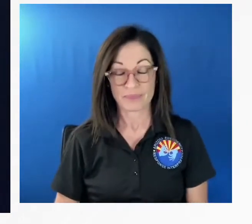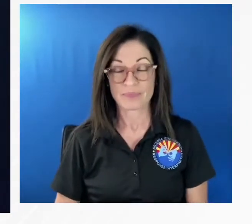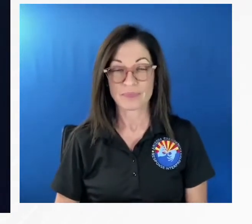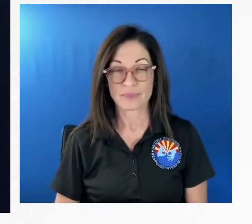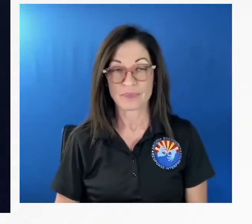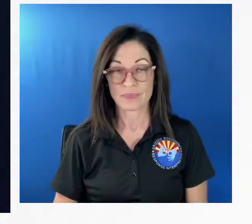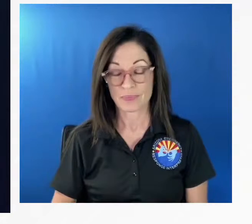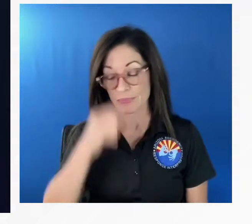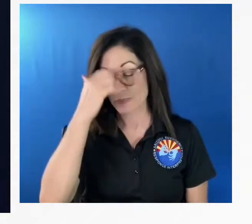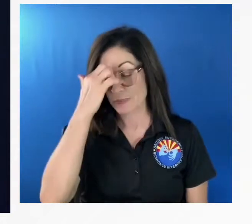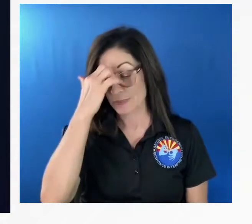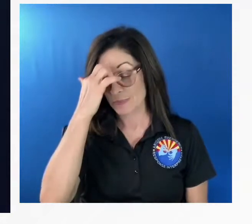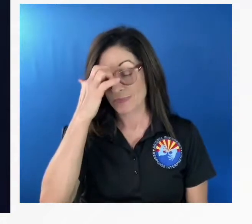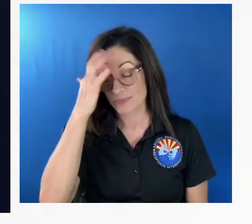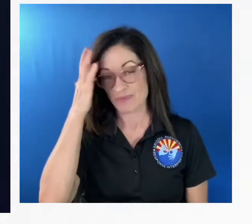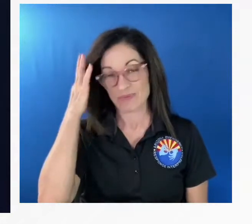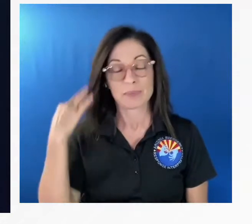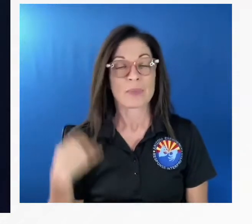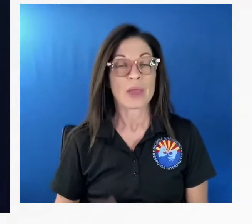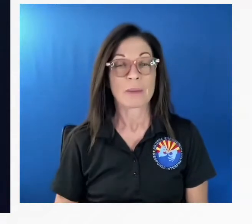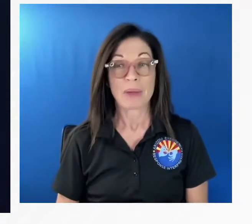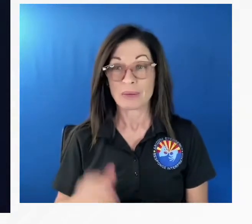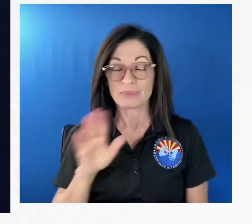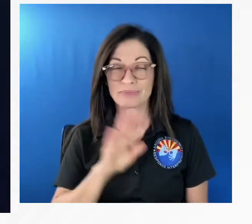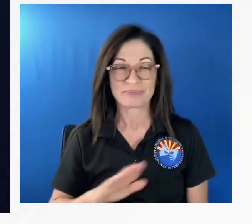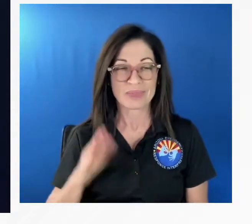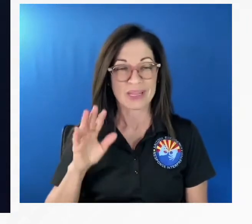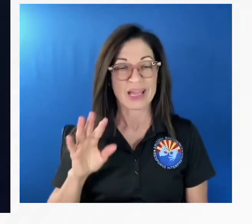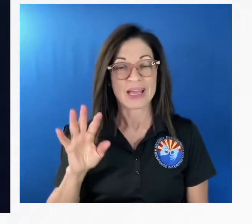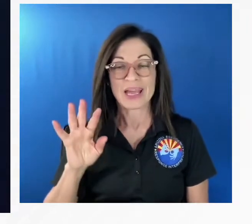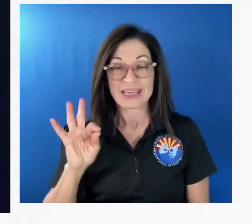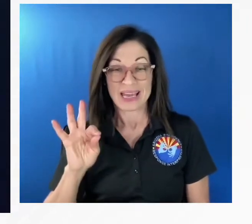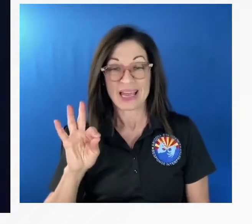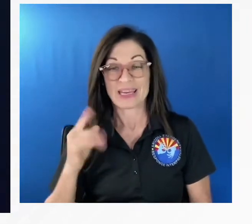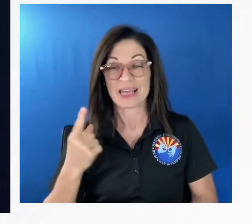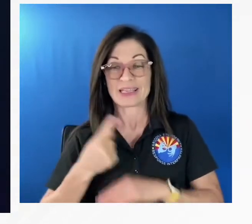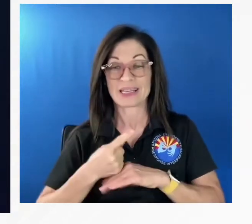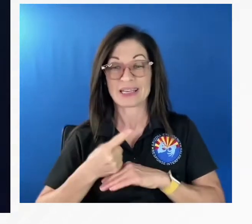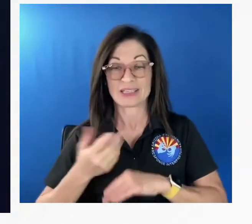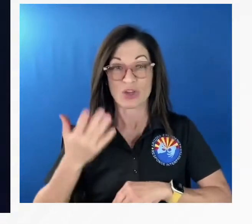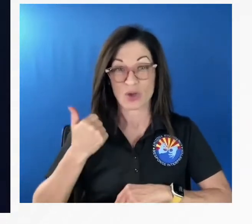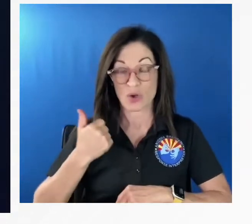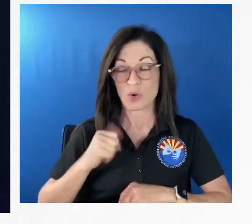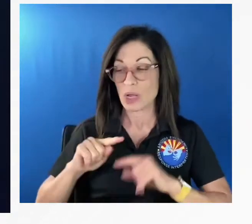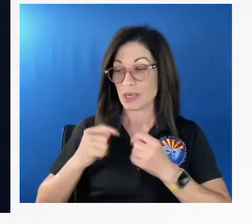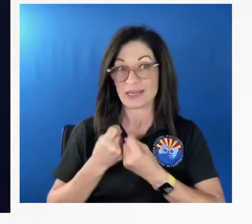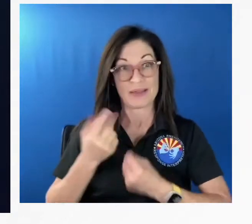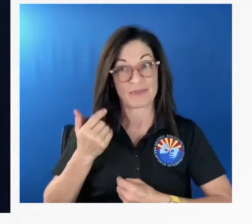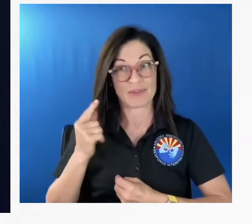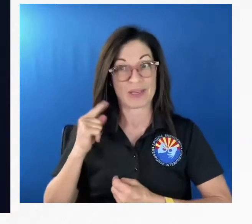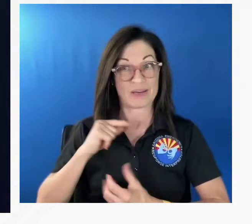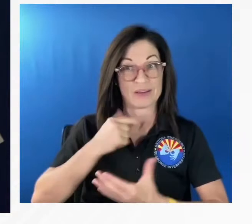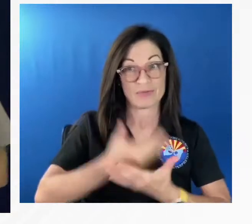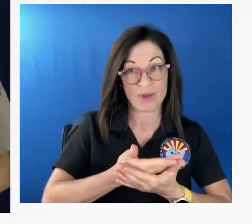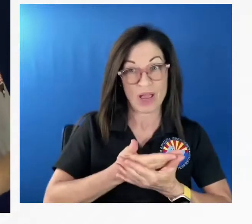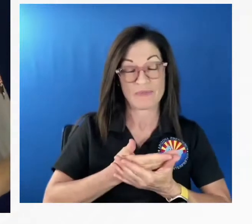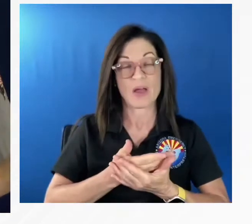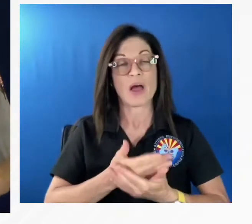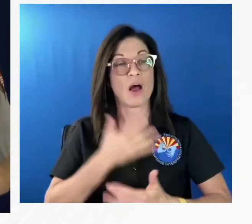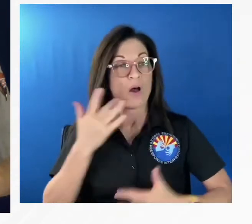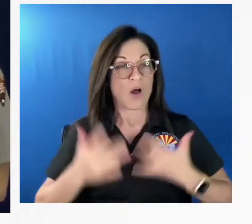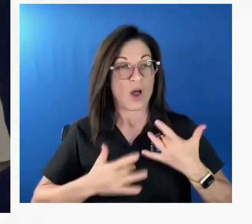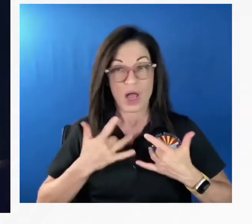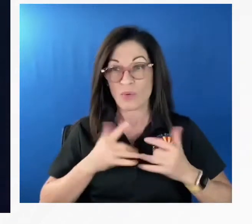Team 15 was in place, at that time, the real excitement was focused in the northwest